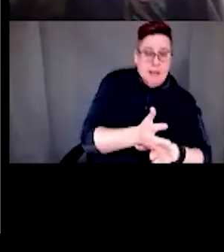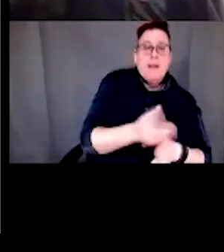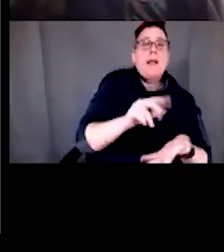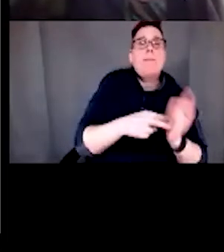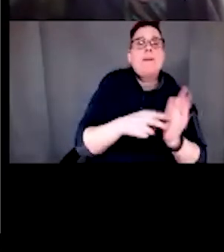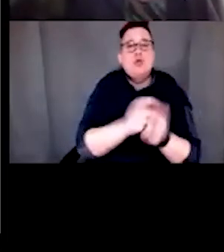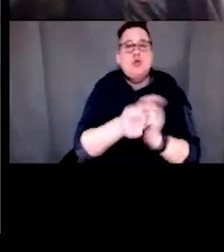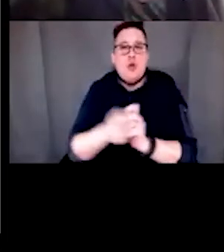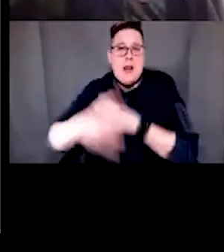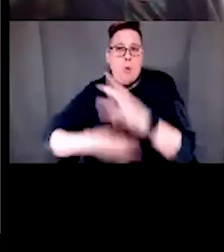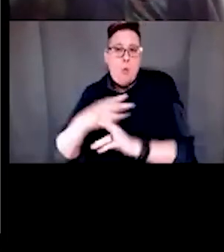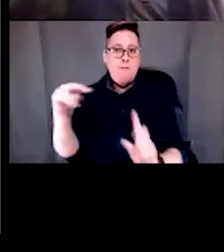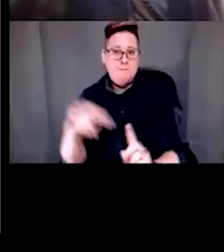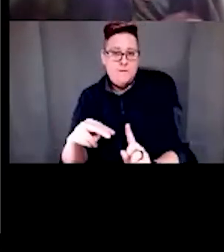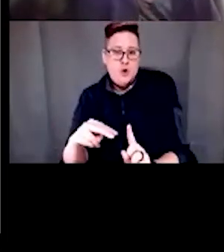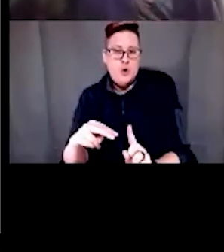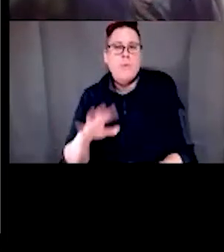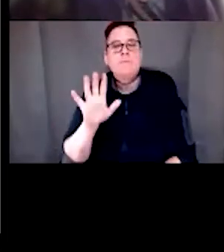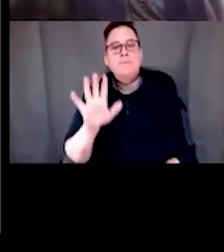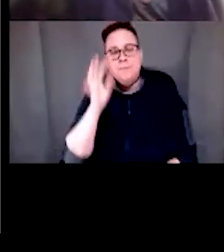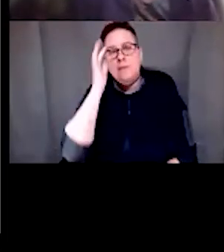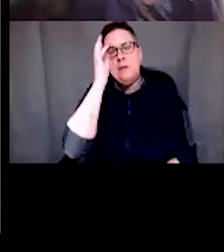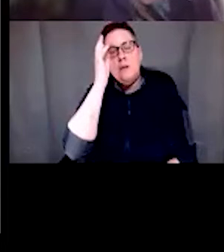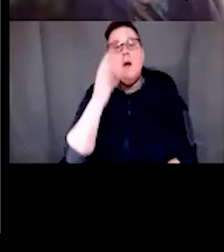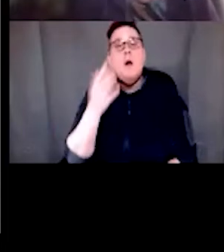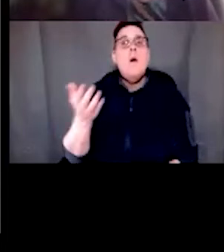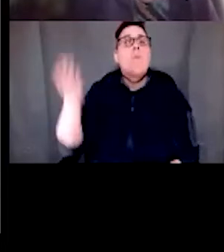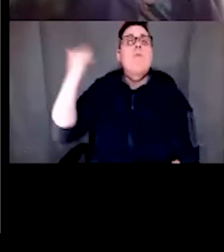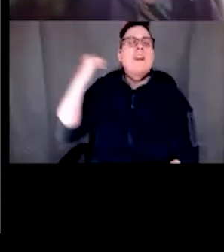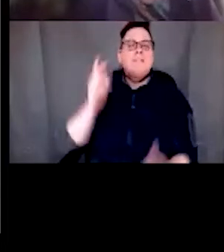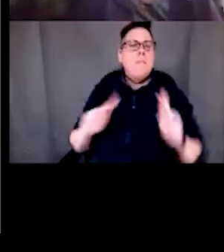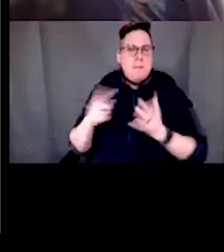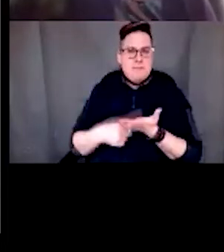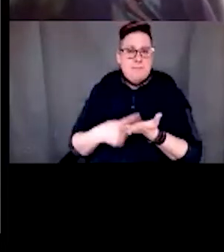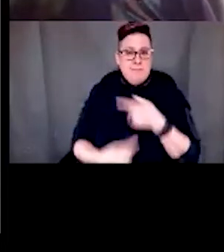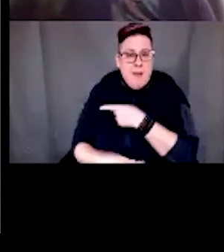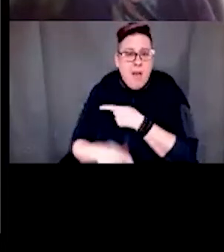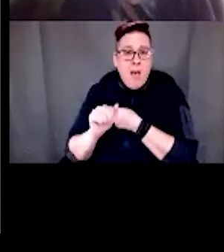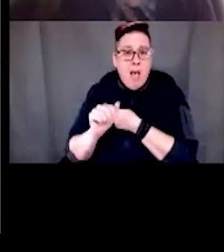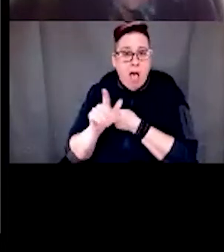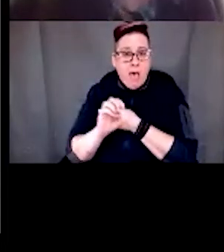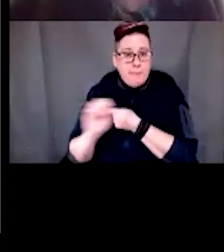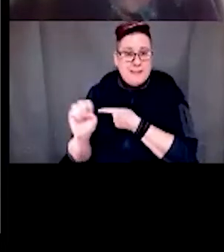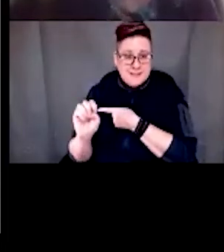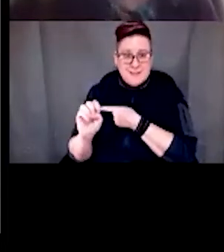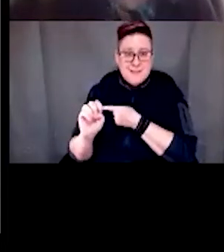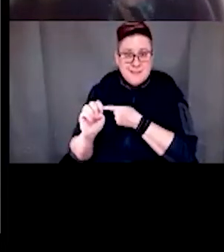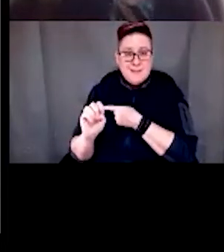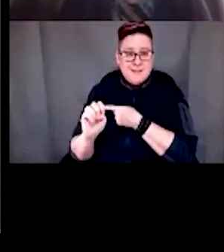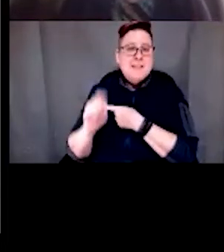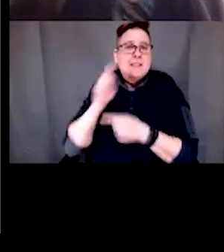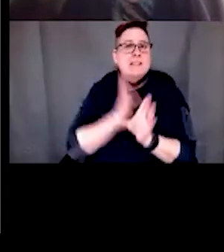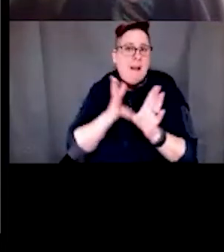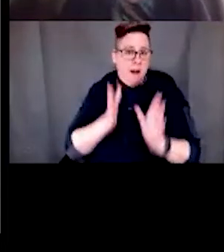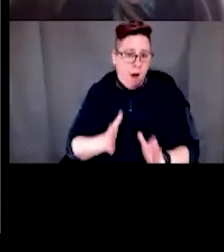And it's not, again, our predecessors have been talking about this. This is from George Albee, who was a